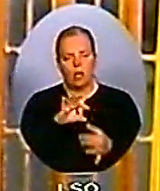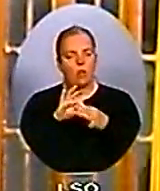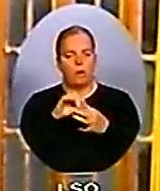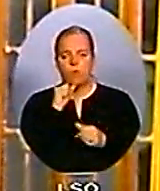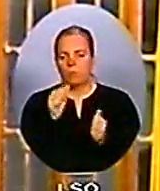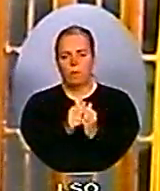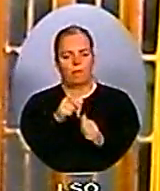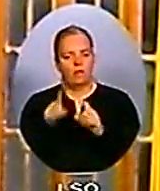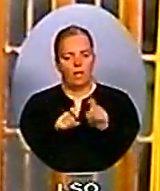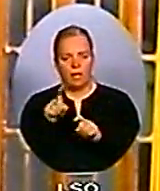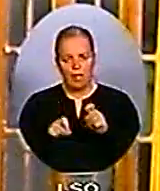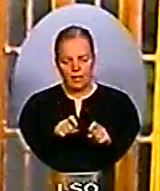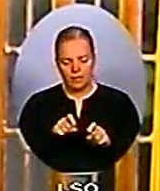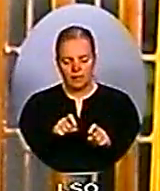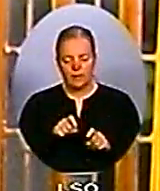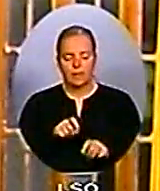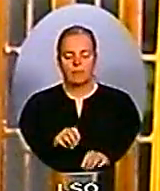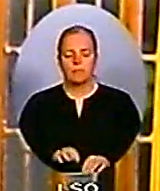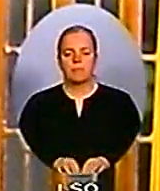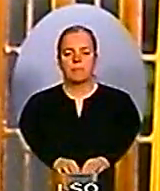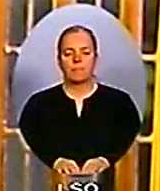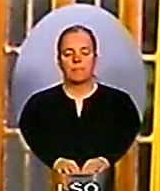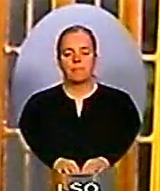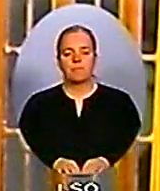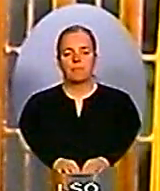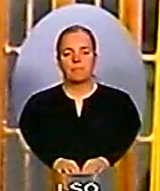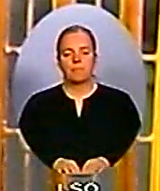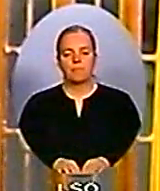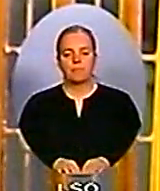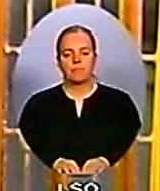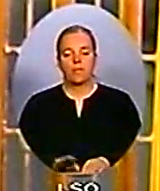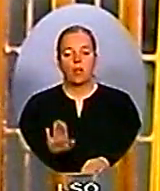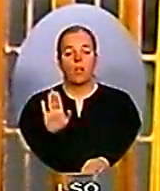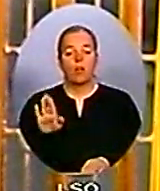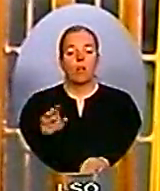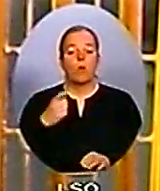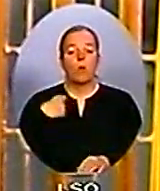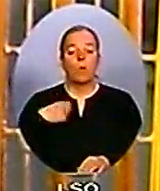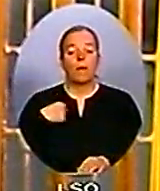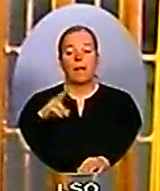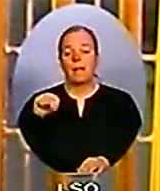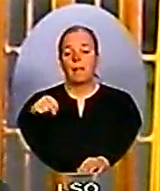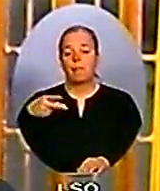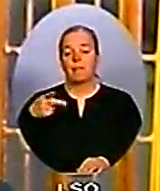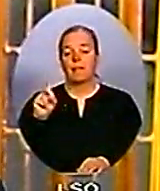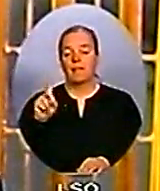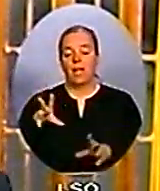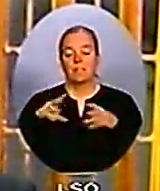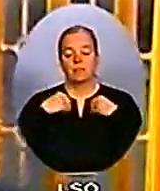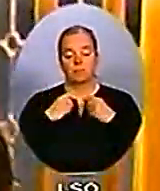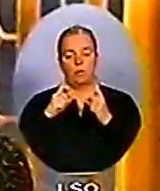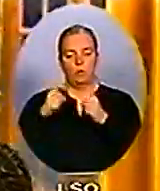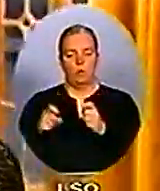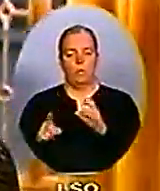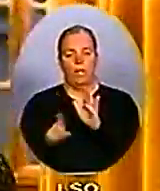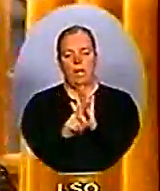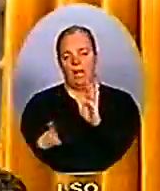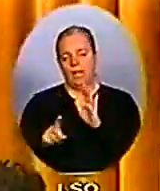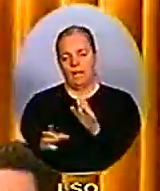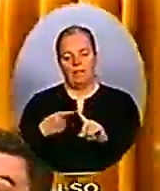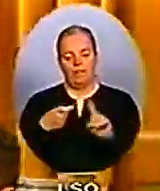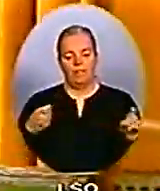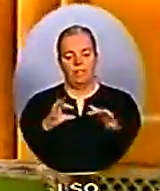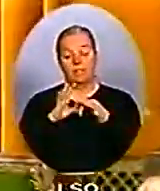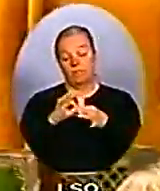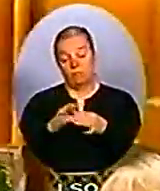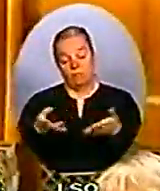to their own conventions, Mr. Speaker, where they took illegal donations from unions. Why won't they cooperate? The Honourable Member for